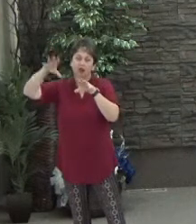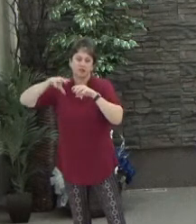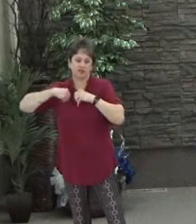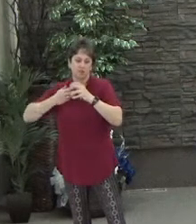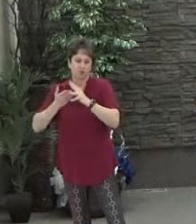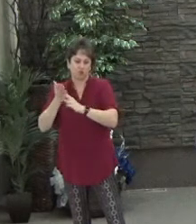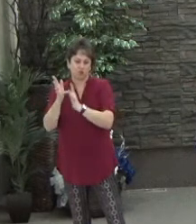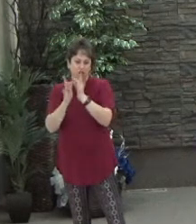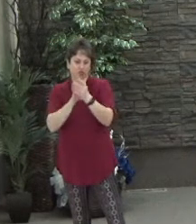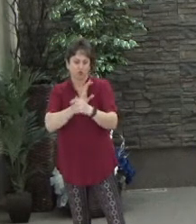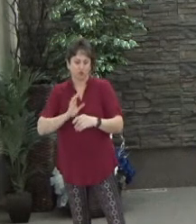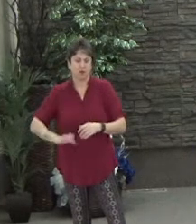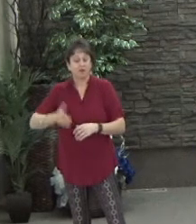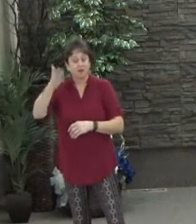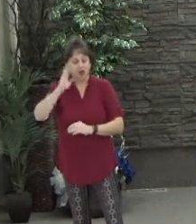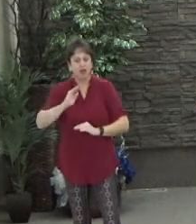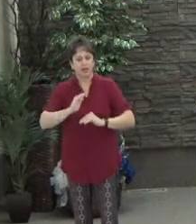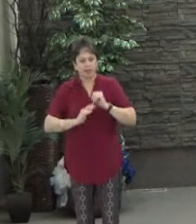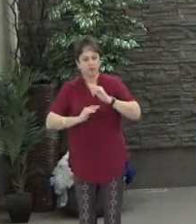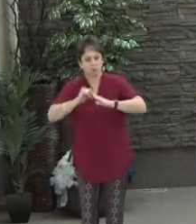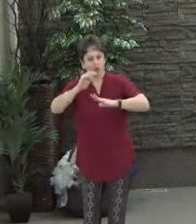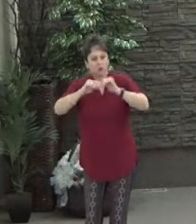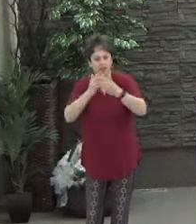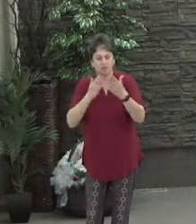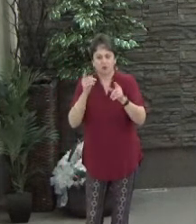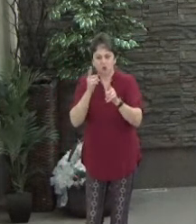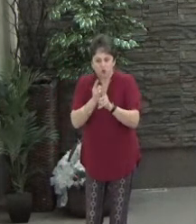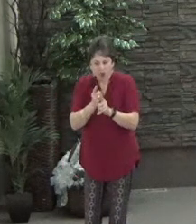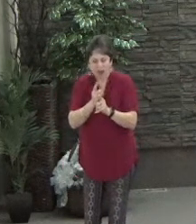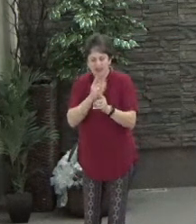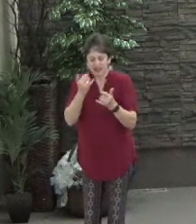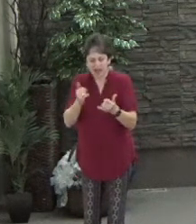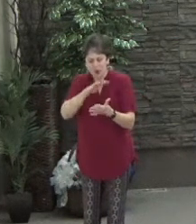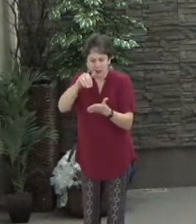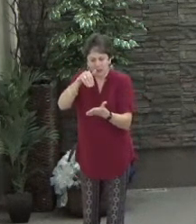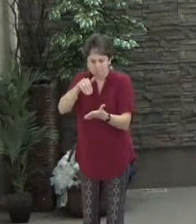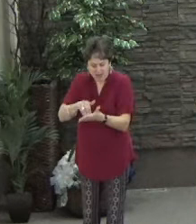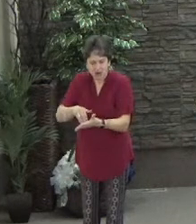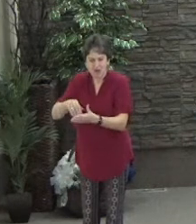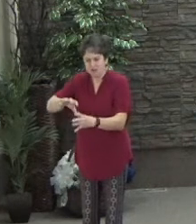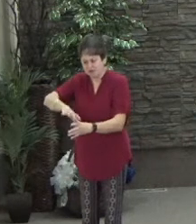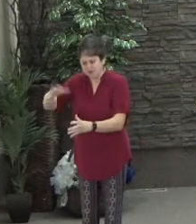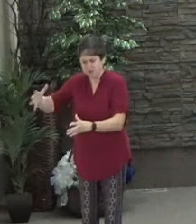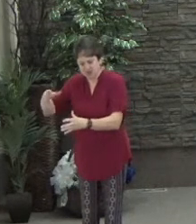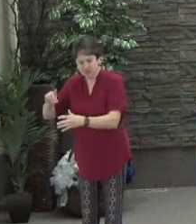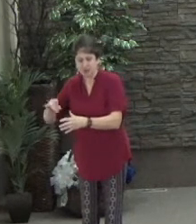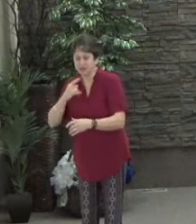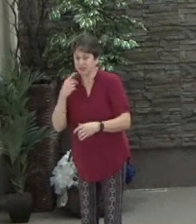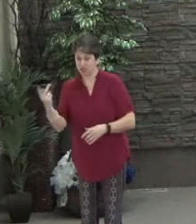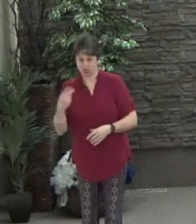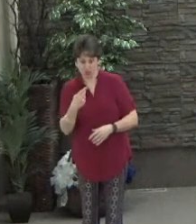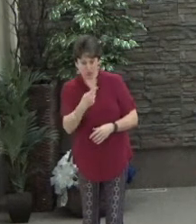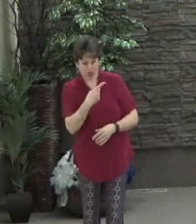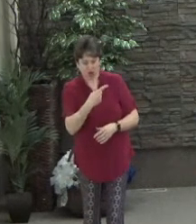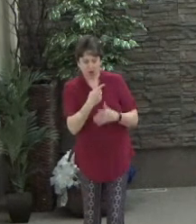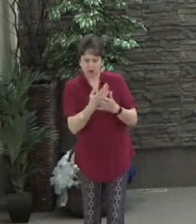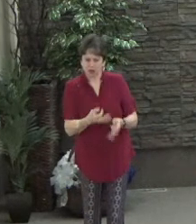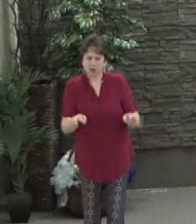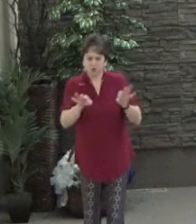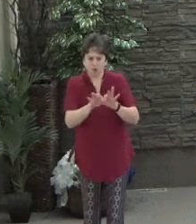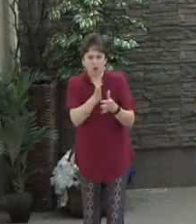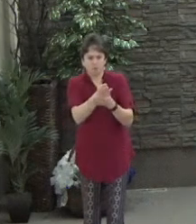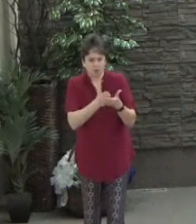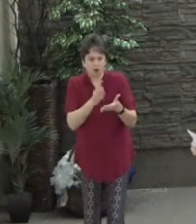Jesus Christ. God is building something right in the middle of the dump, and he says that you and I are a key part of